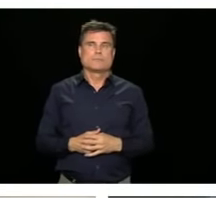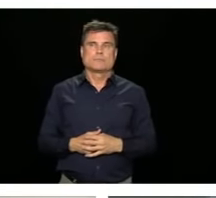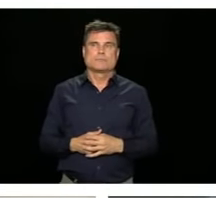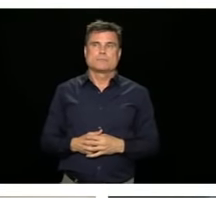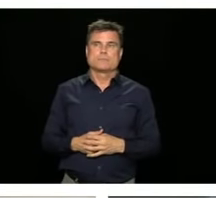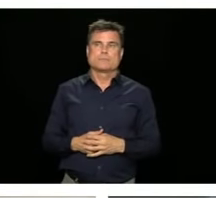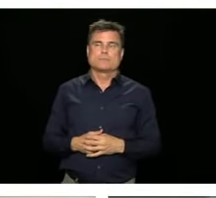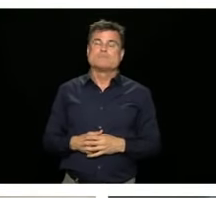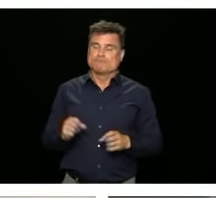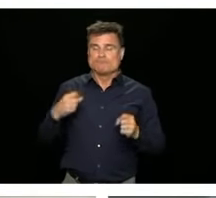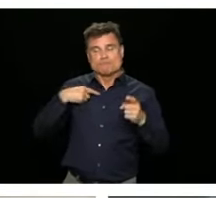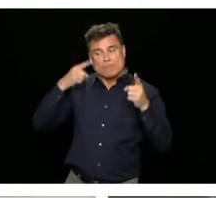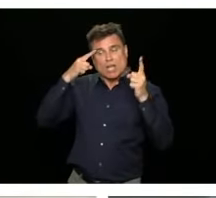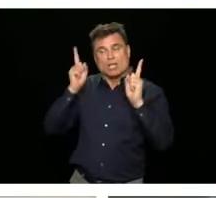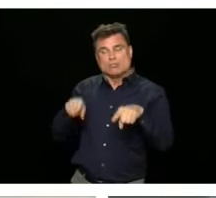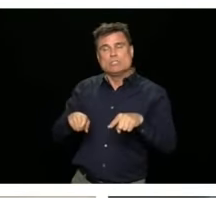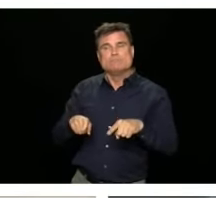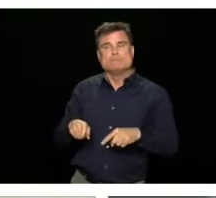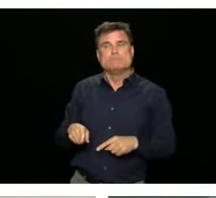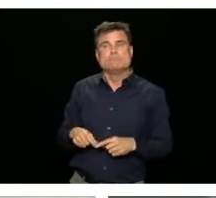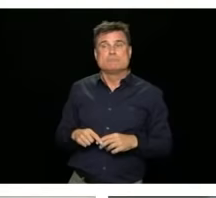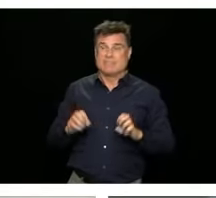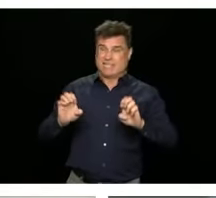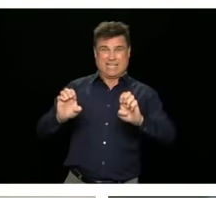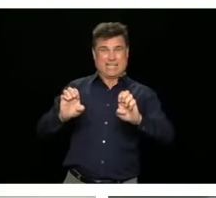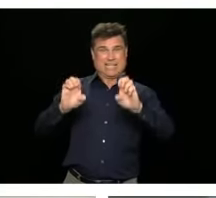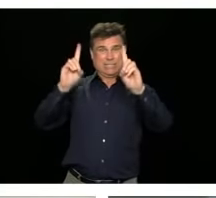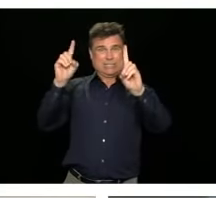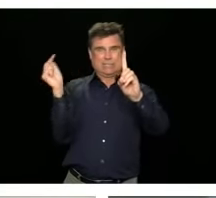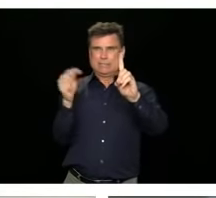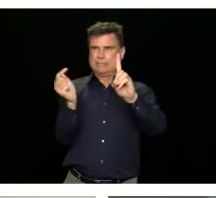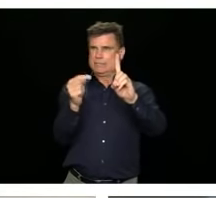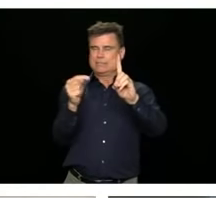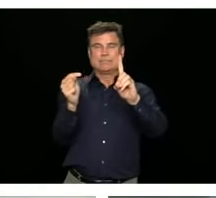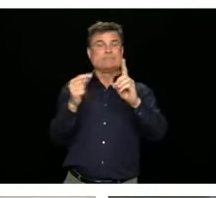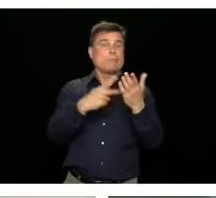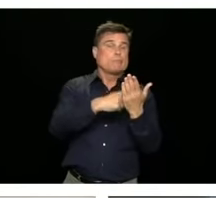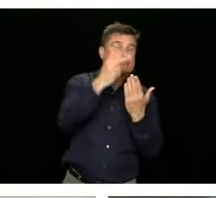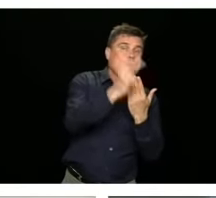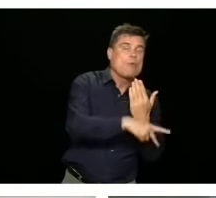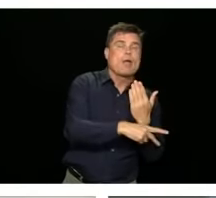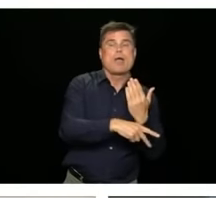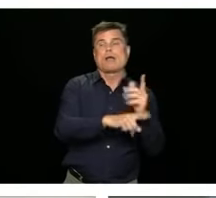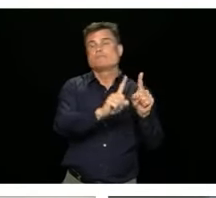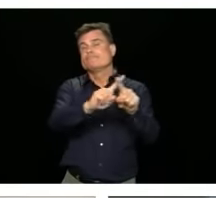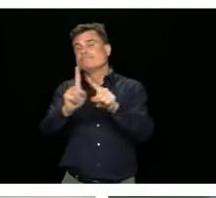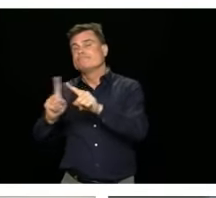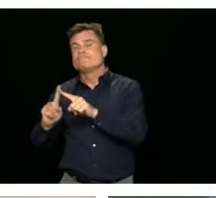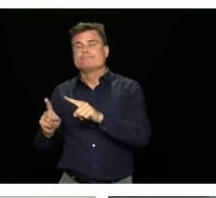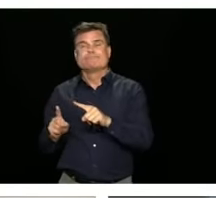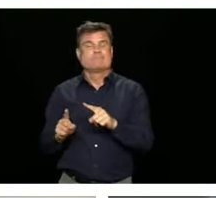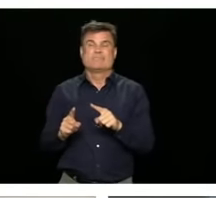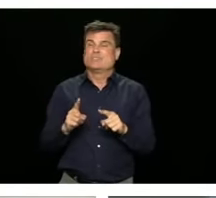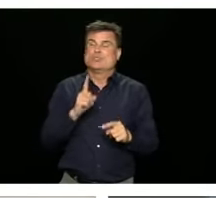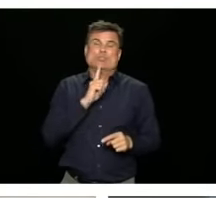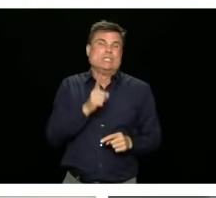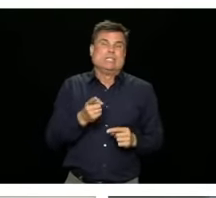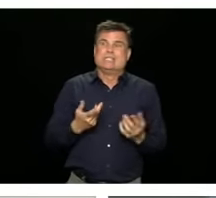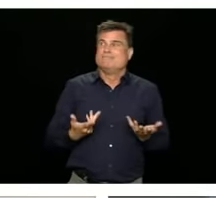education, anti-racism programs need to also be decolonial. Bonita Lawrence